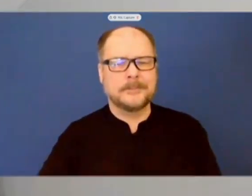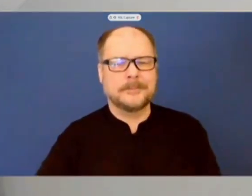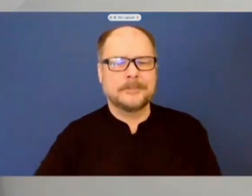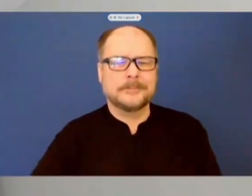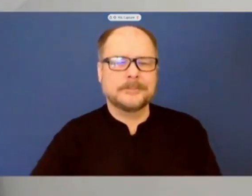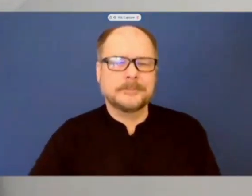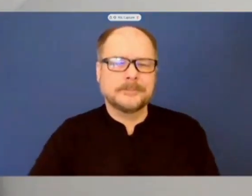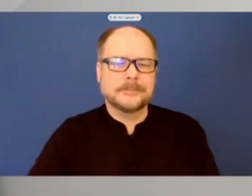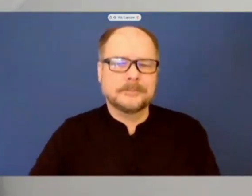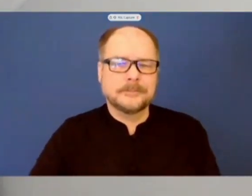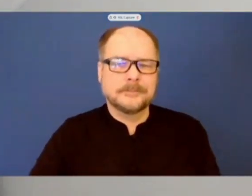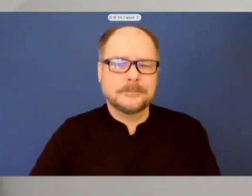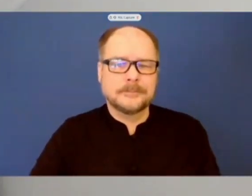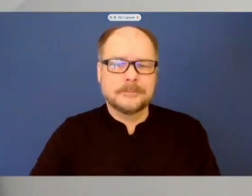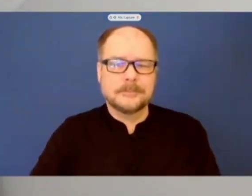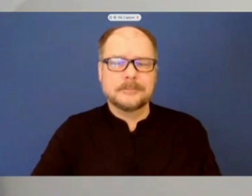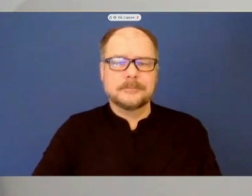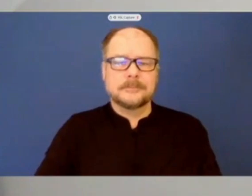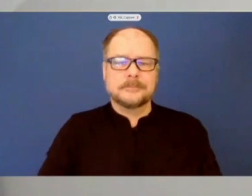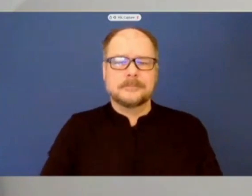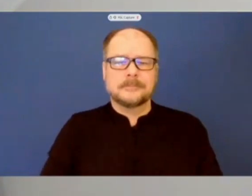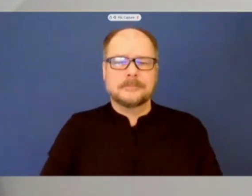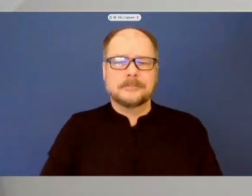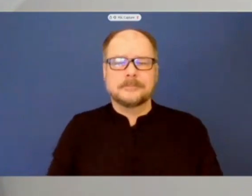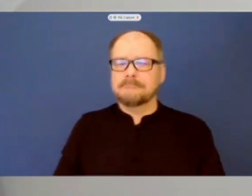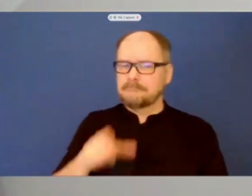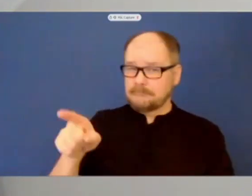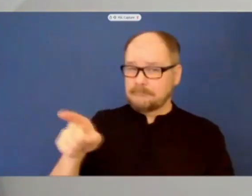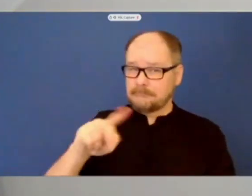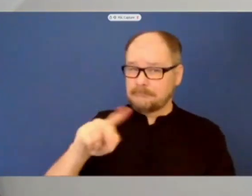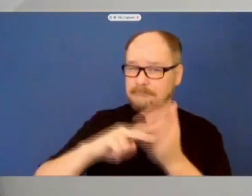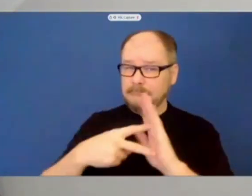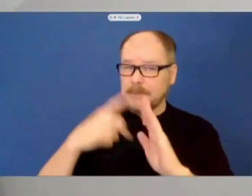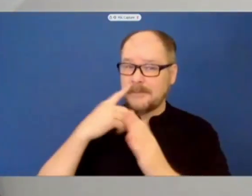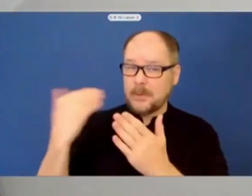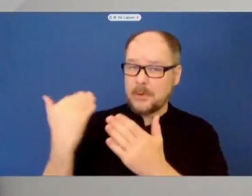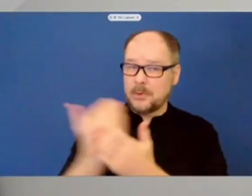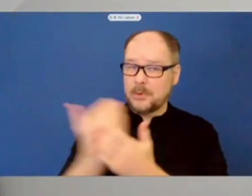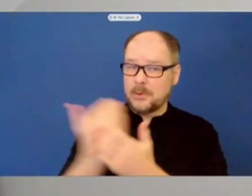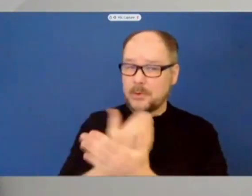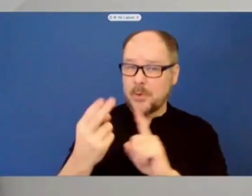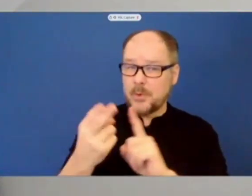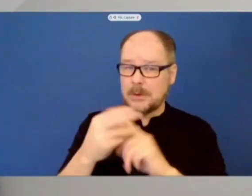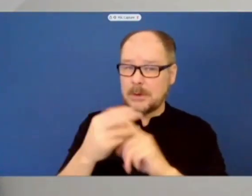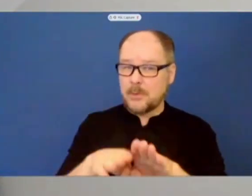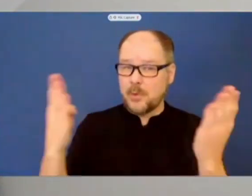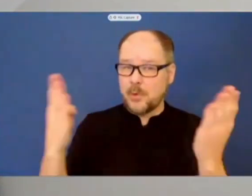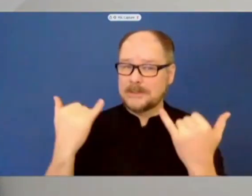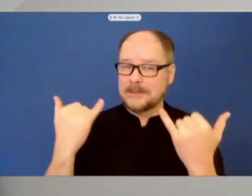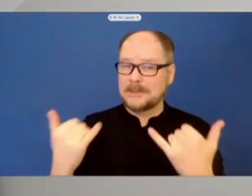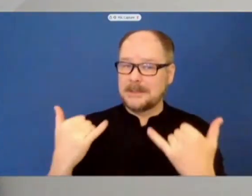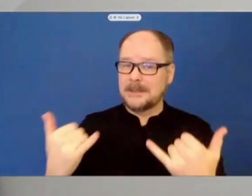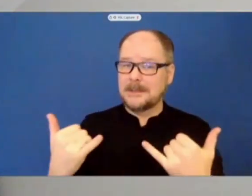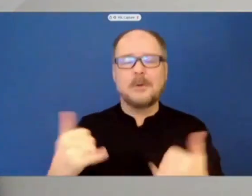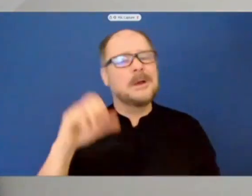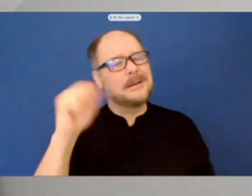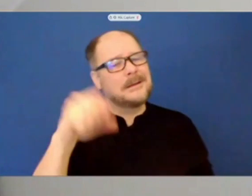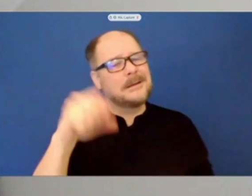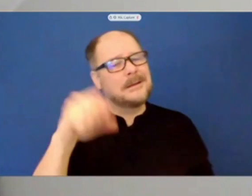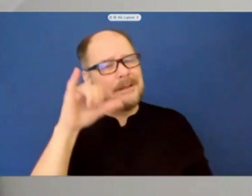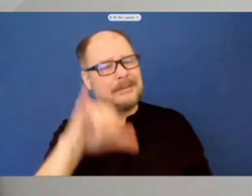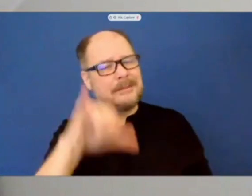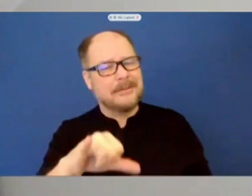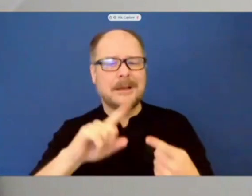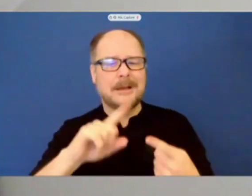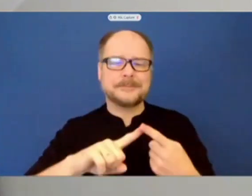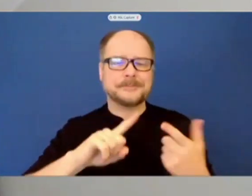Are you talking specifically for the new hotel that we're opening today? Yeah, that, and then maybe the shelters that,